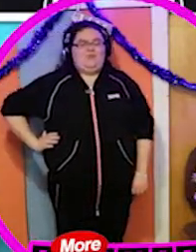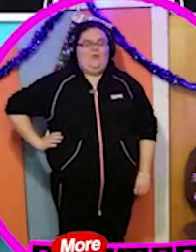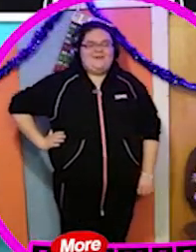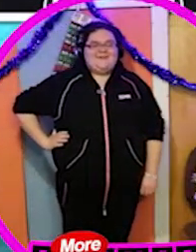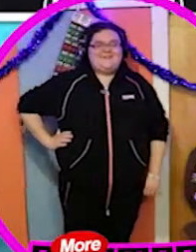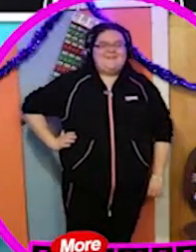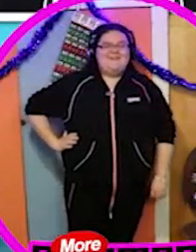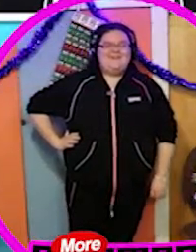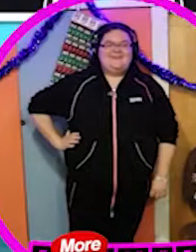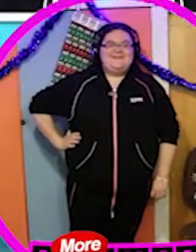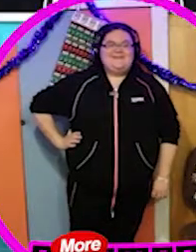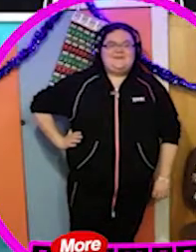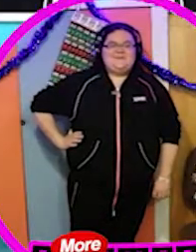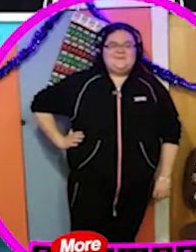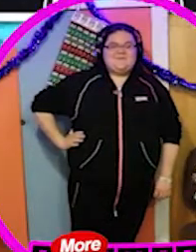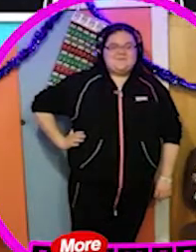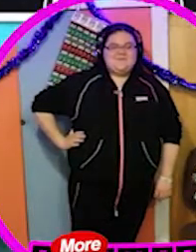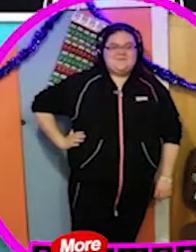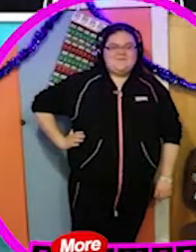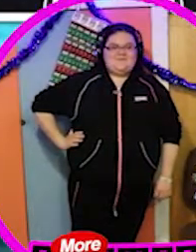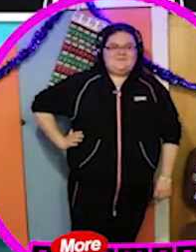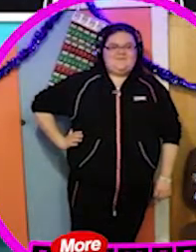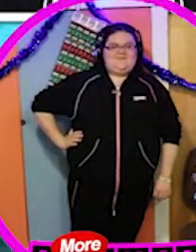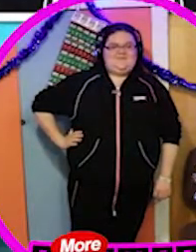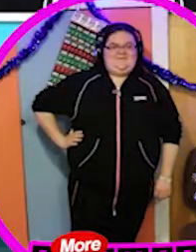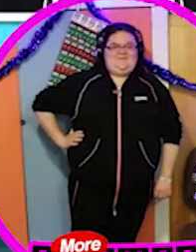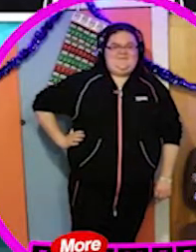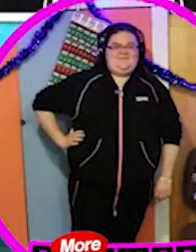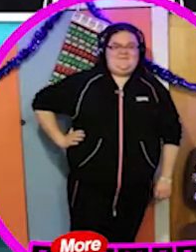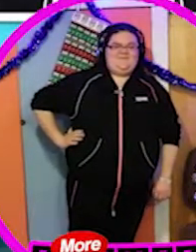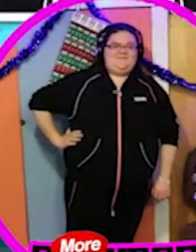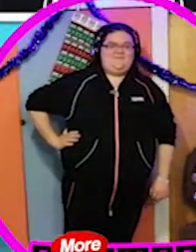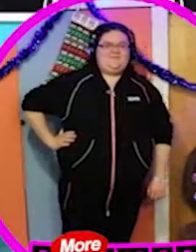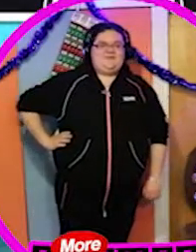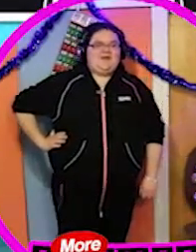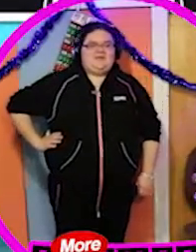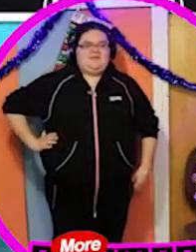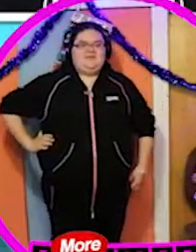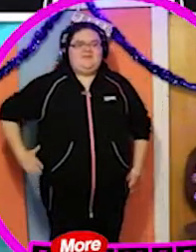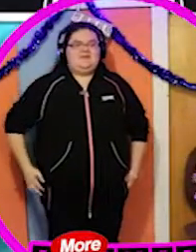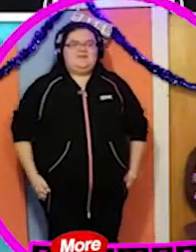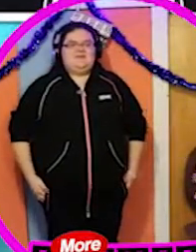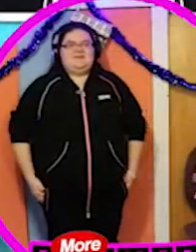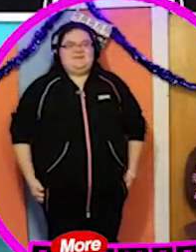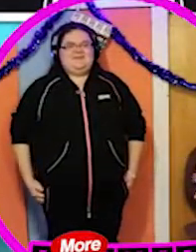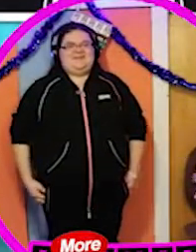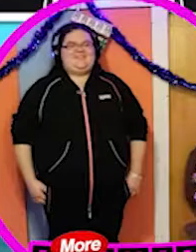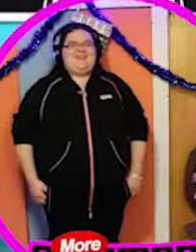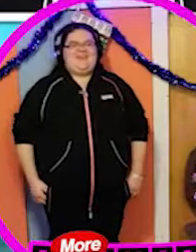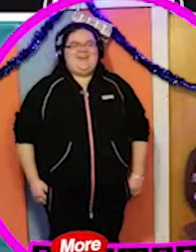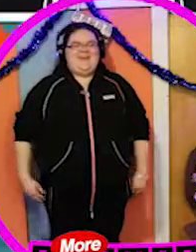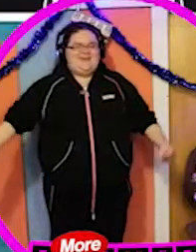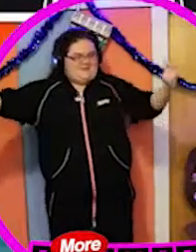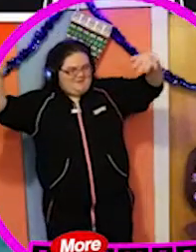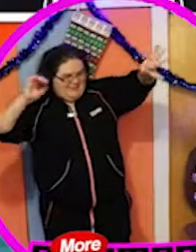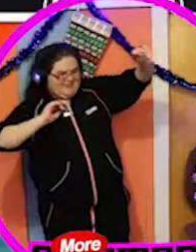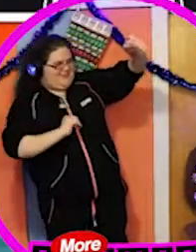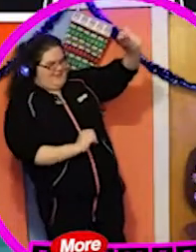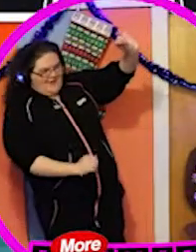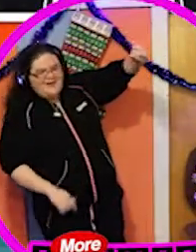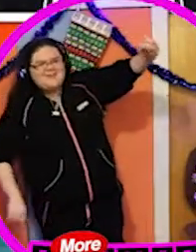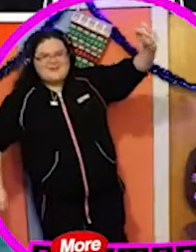Lanta. What? Bro, this is nuts. What the fuck are you supposed to do? They're dropping it like it's hot.